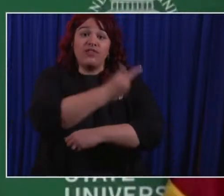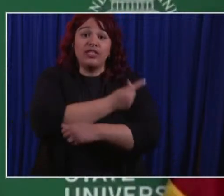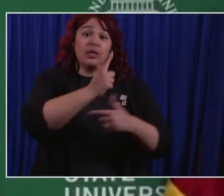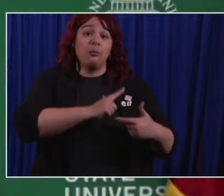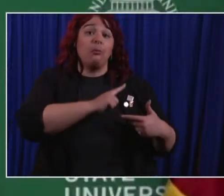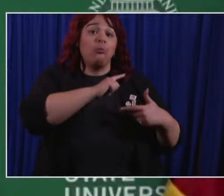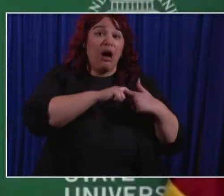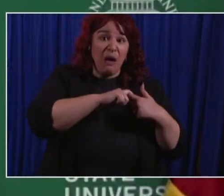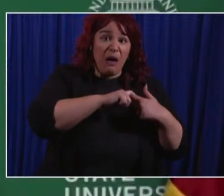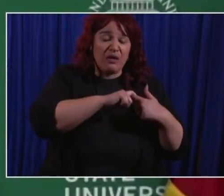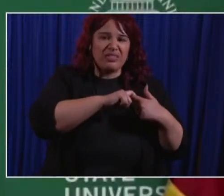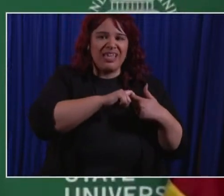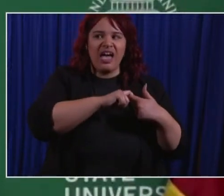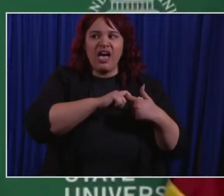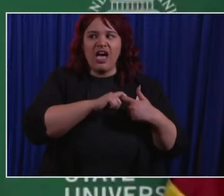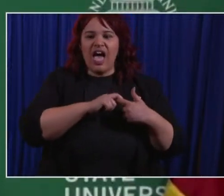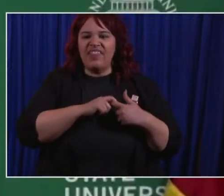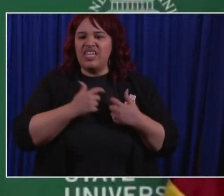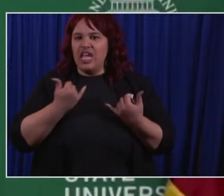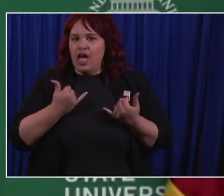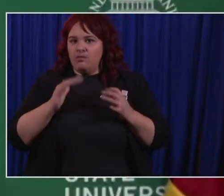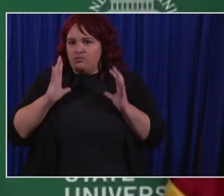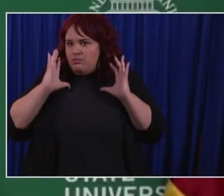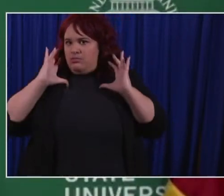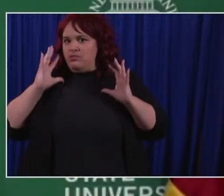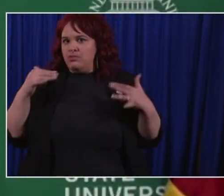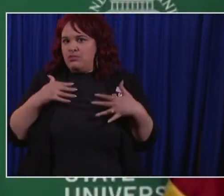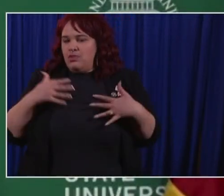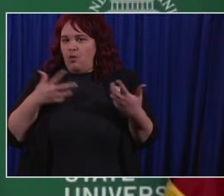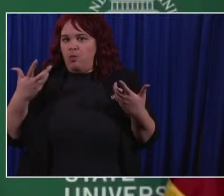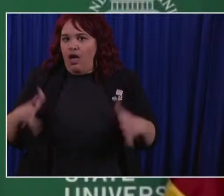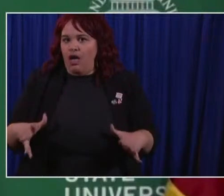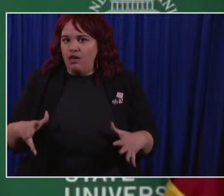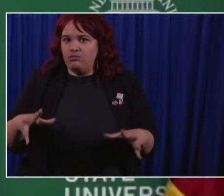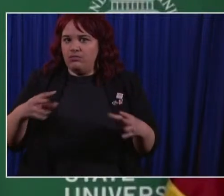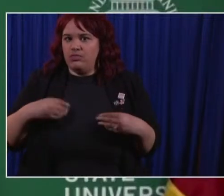first part of that, and then I'll turn it over to the expert, you.